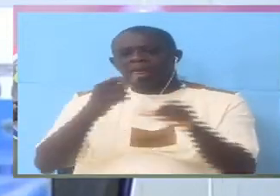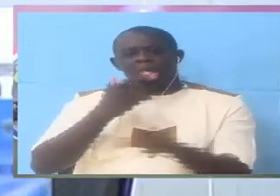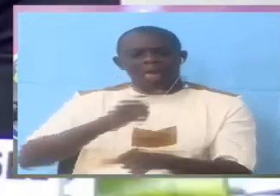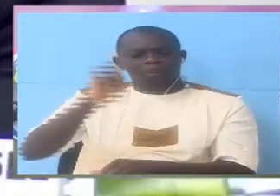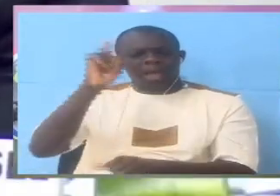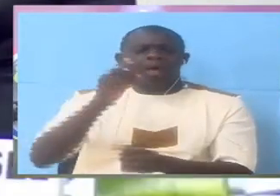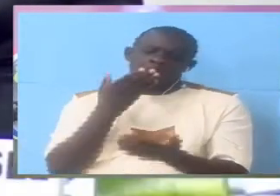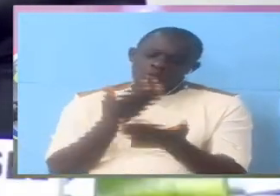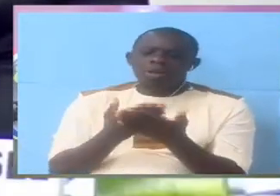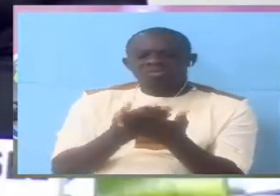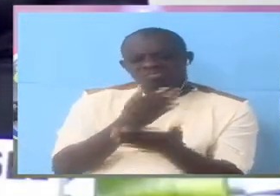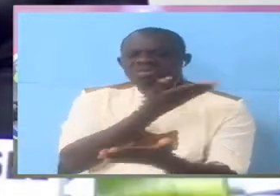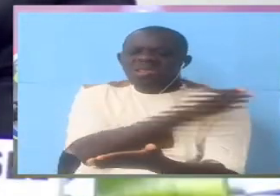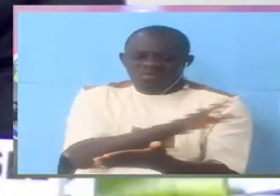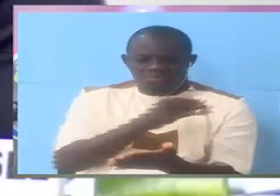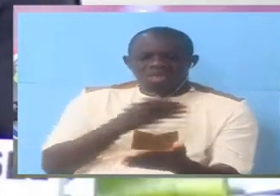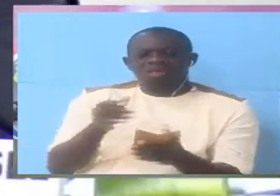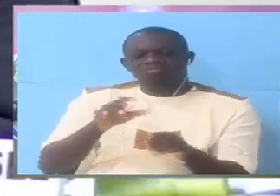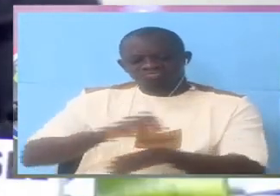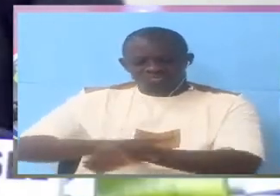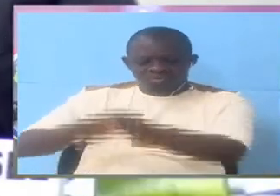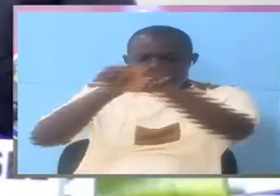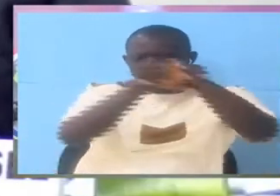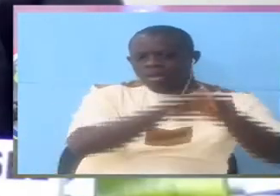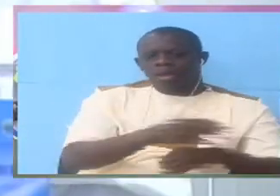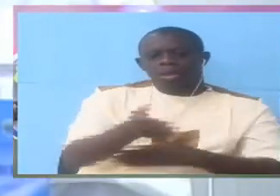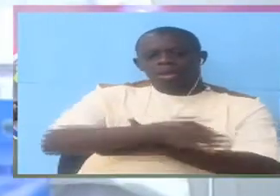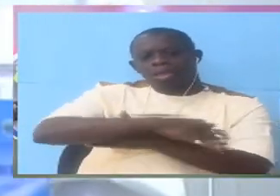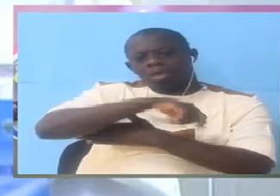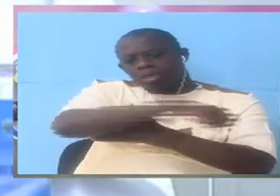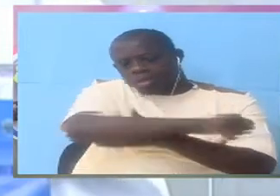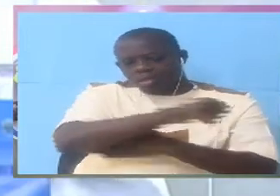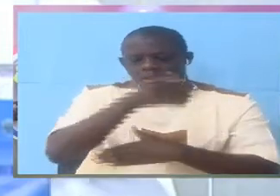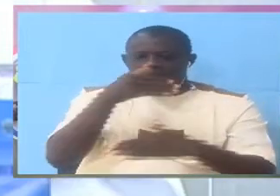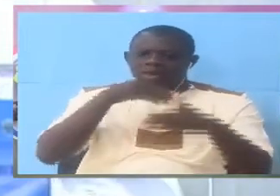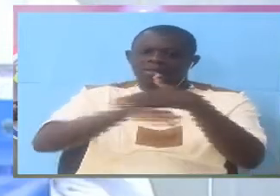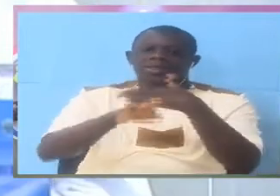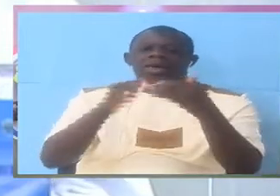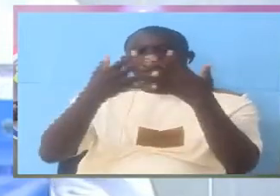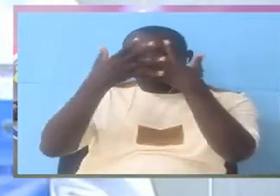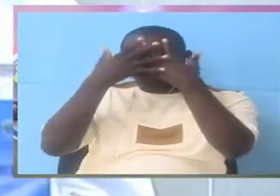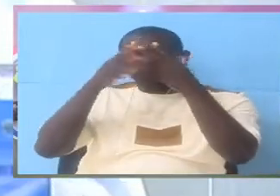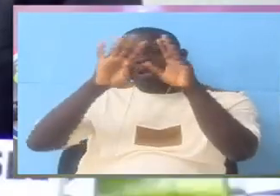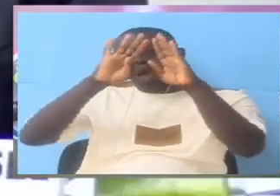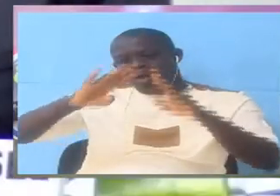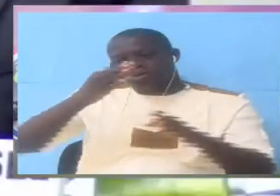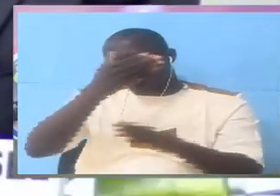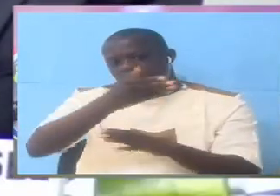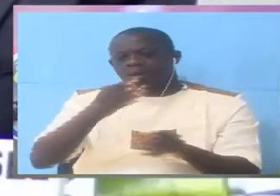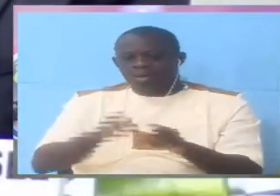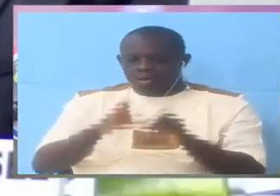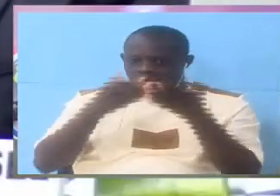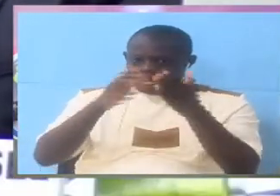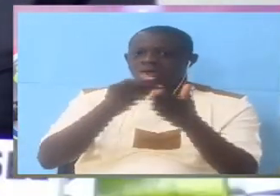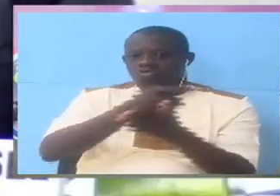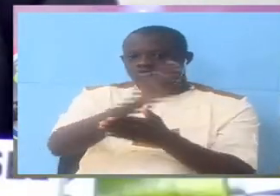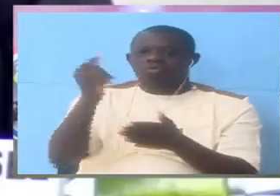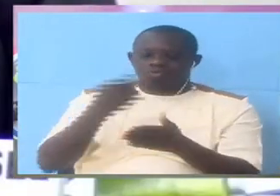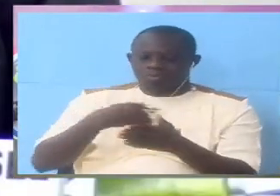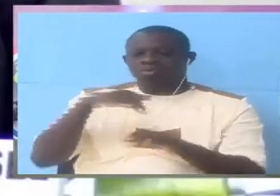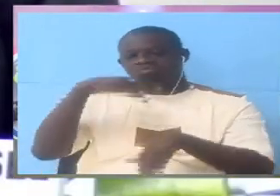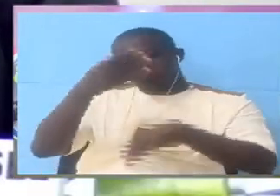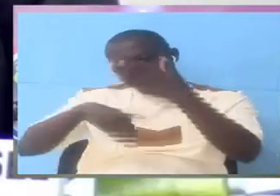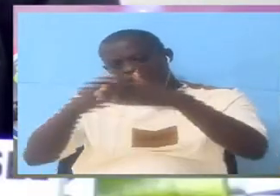harama tejla rek. They lock you. No. These are the games you guys